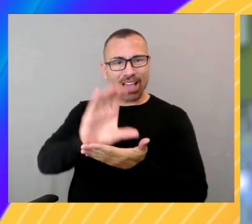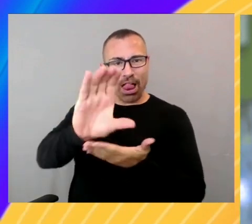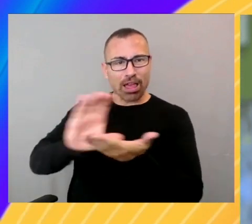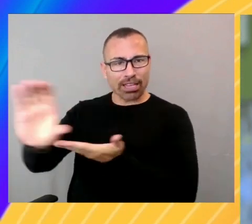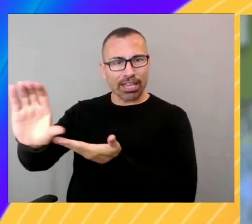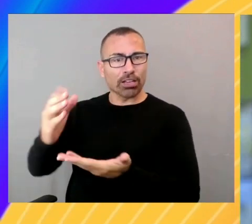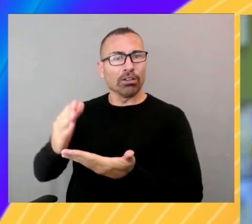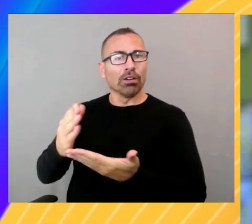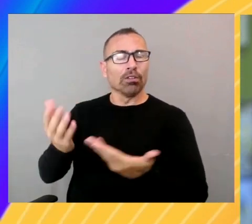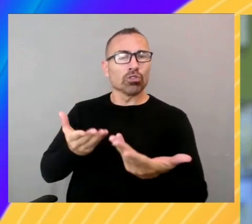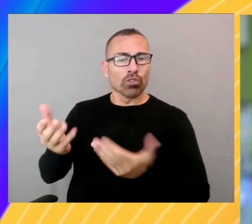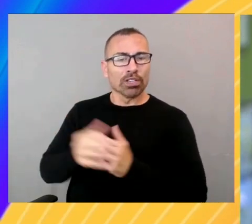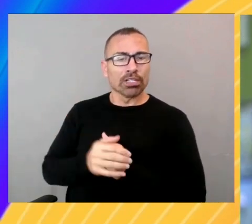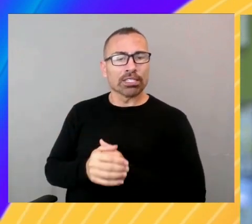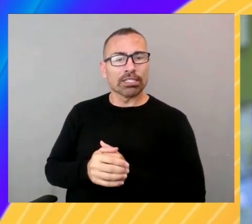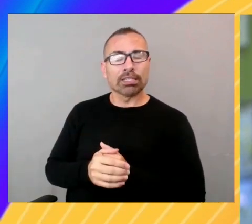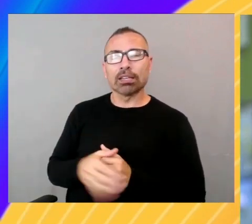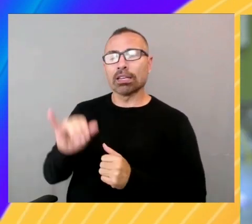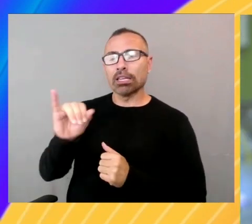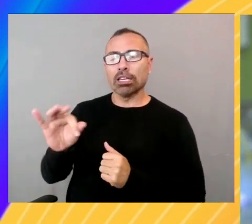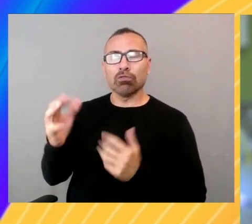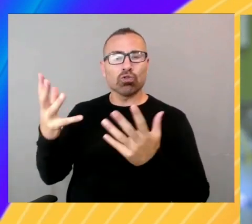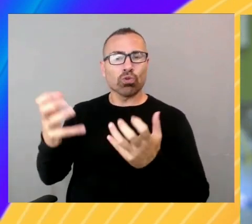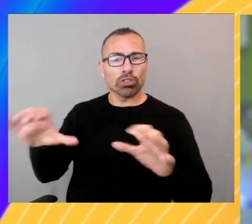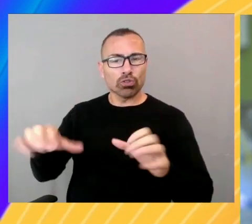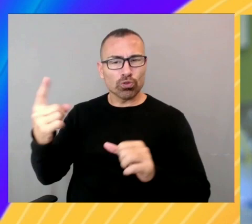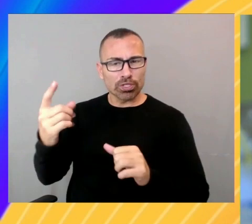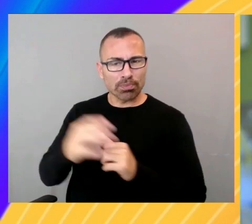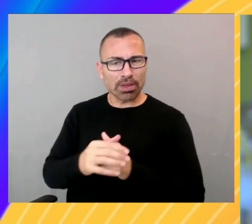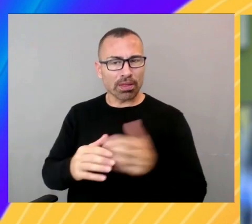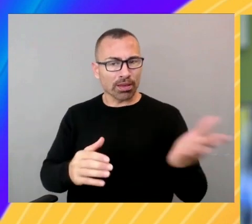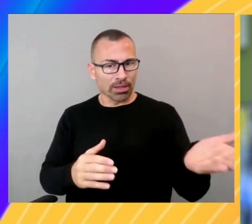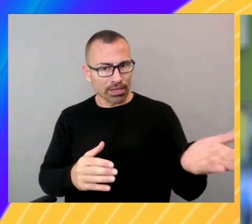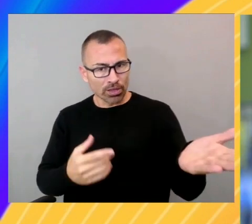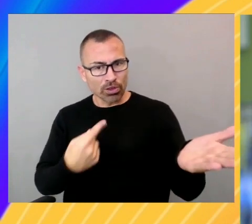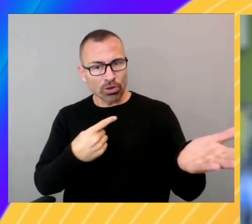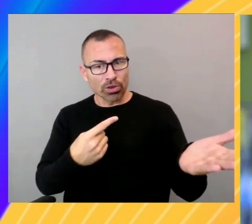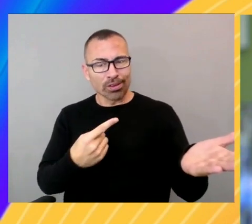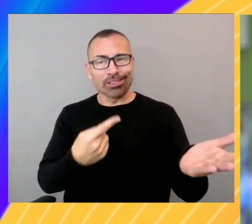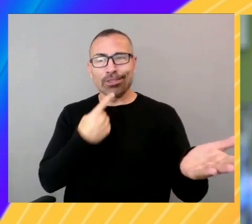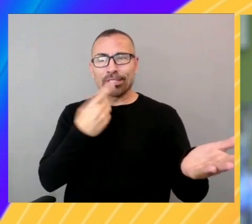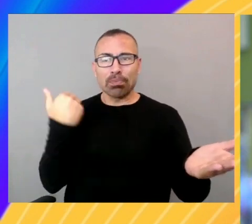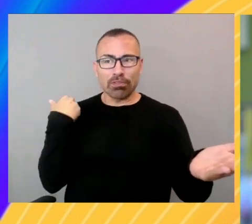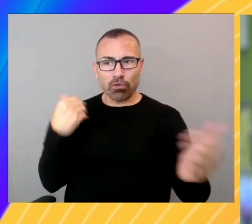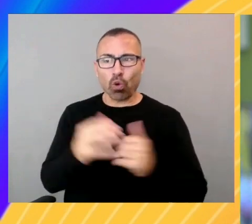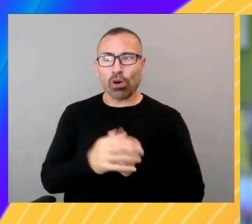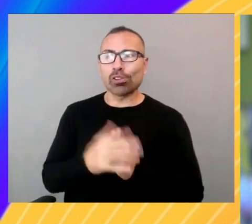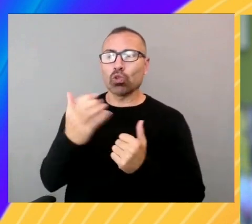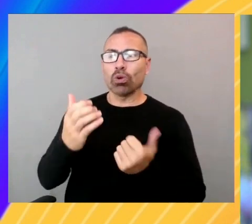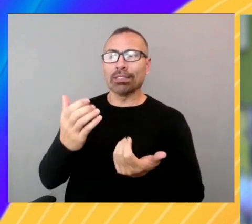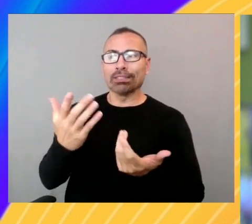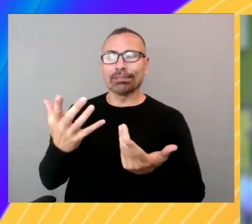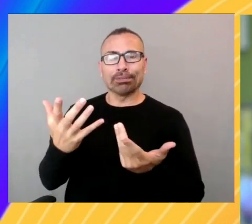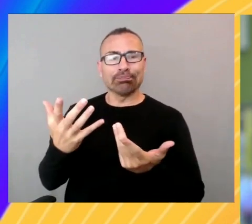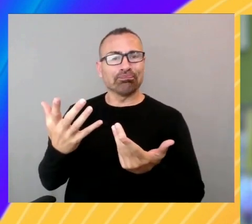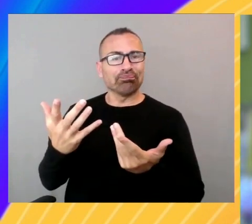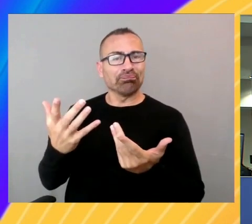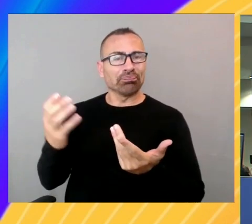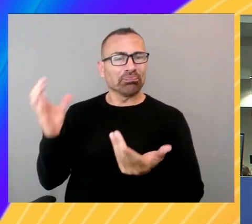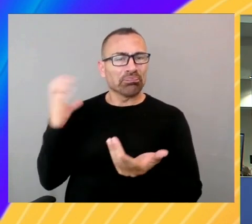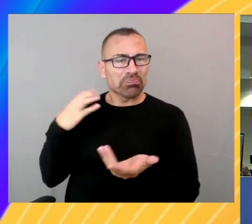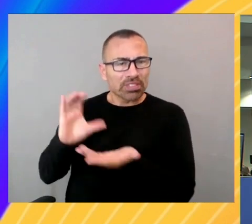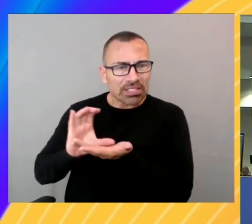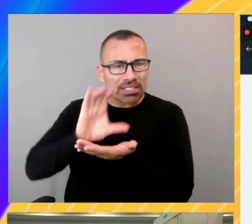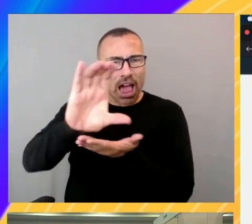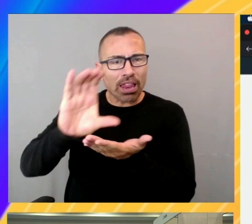something like guard duties you mentioned, and you're going to delegate that out to one account. But with delegating policies, it's slightly different. I'm going to show you what